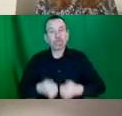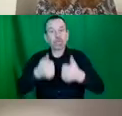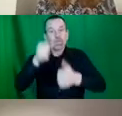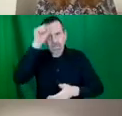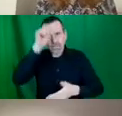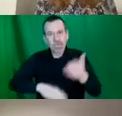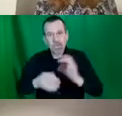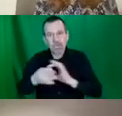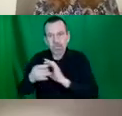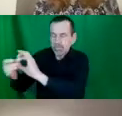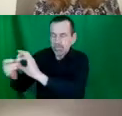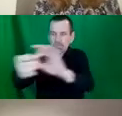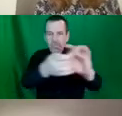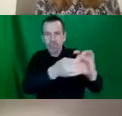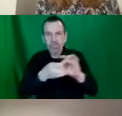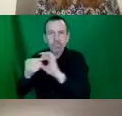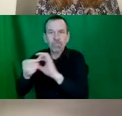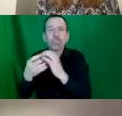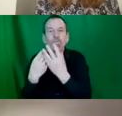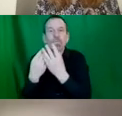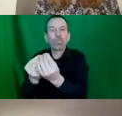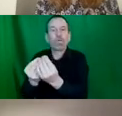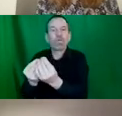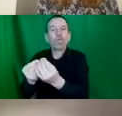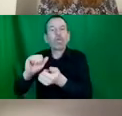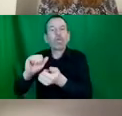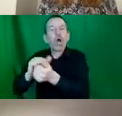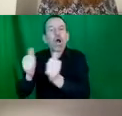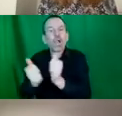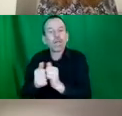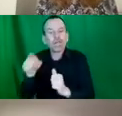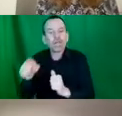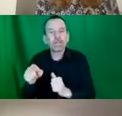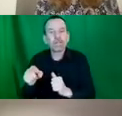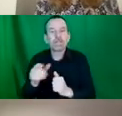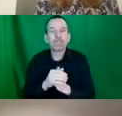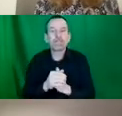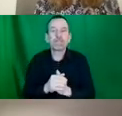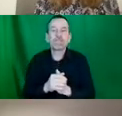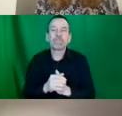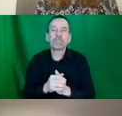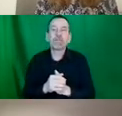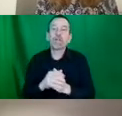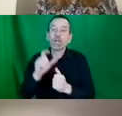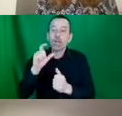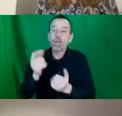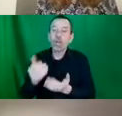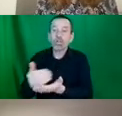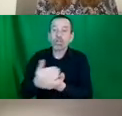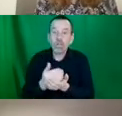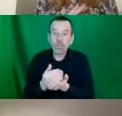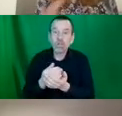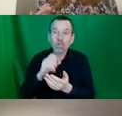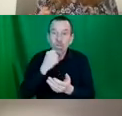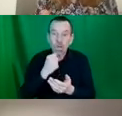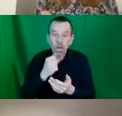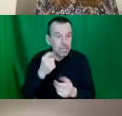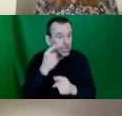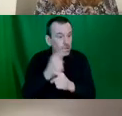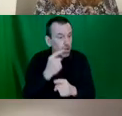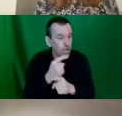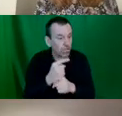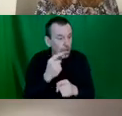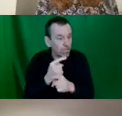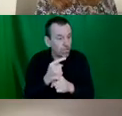highlighting the importance of mentorship from peers. The conservator had actually conserved the item, then discussed what really happened, think game show